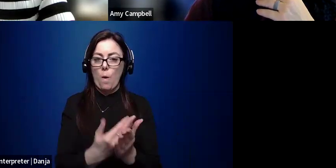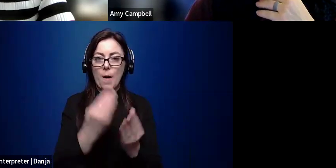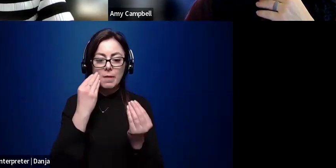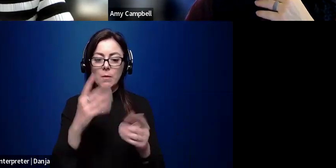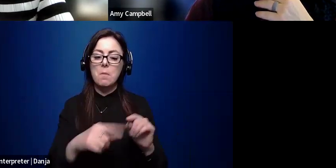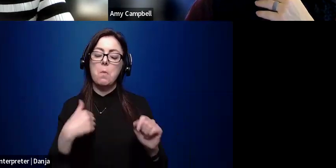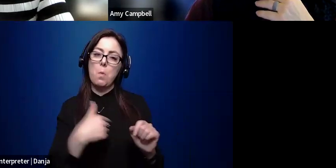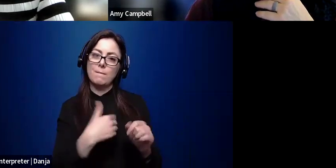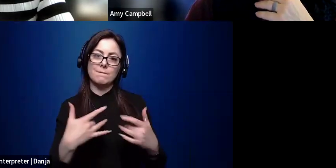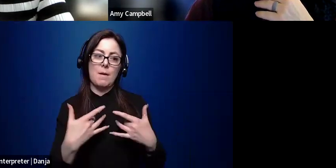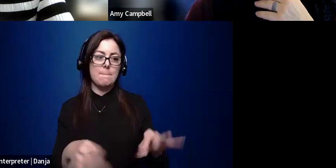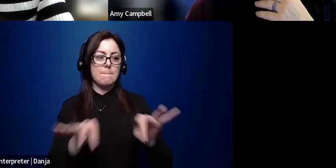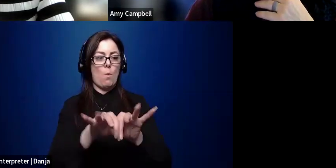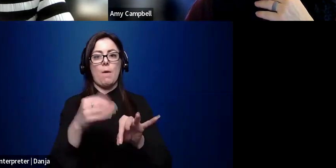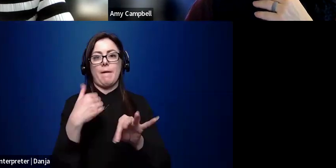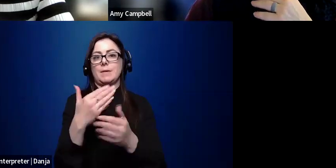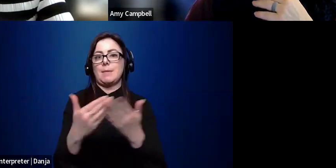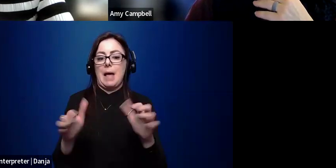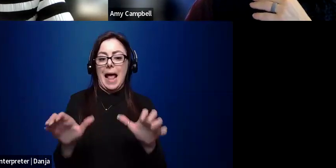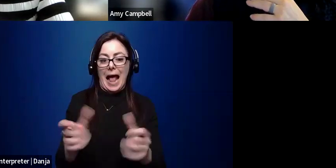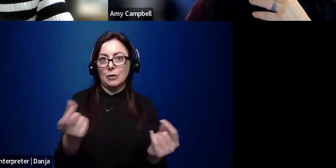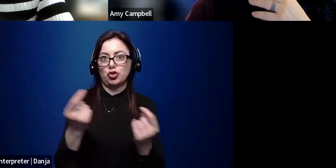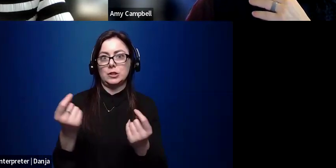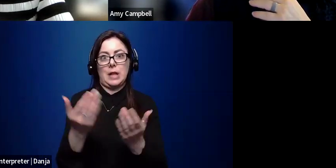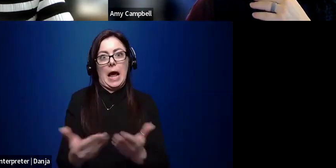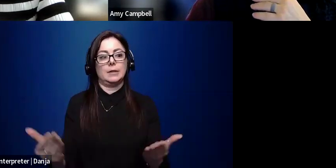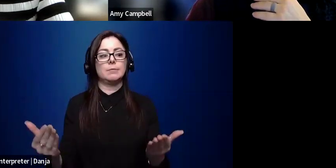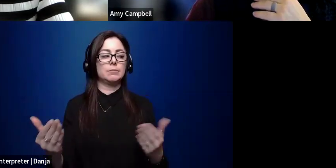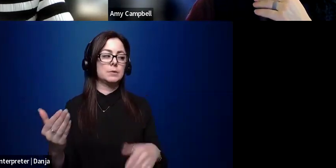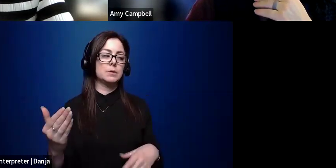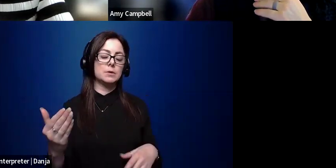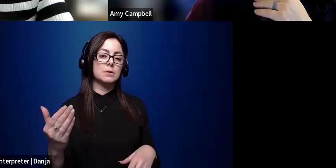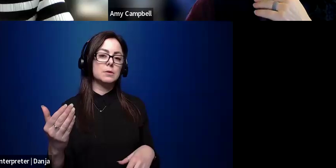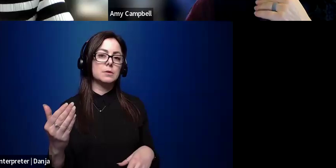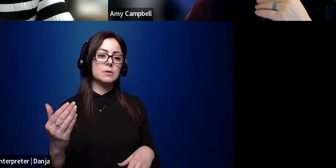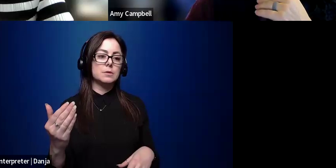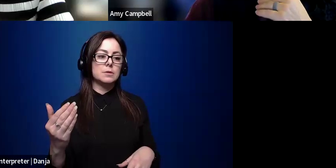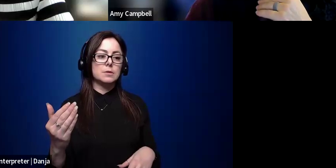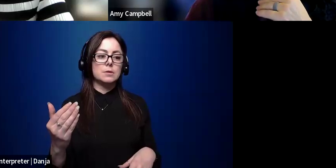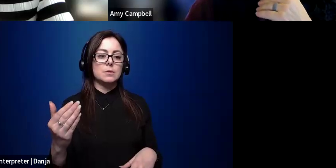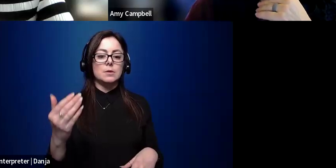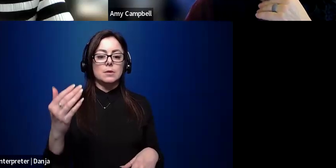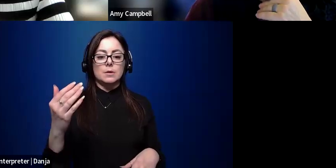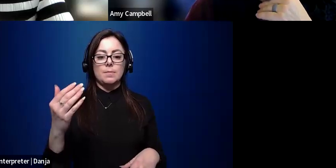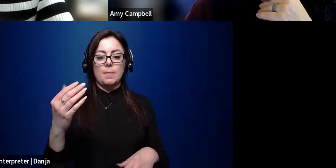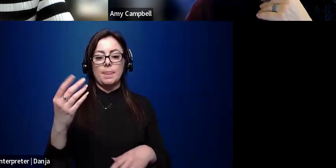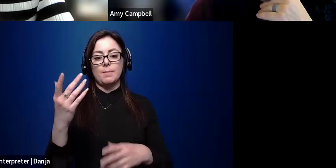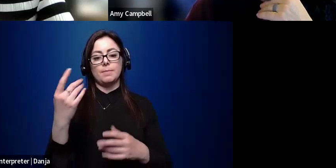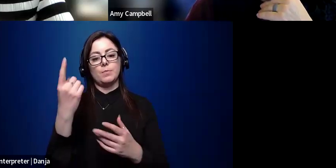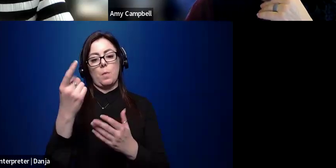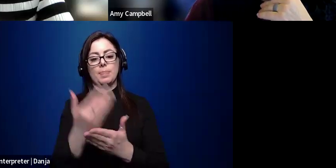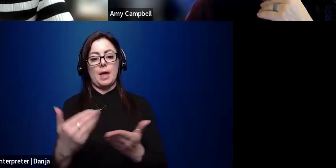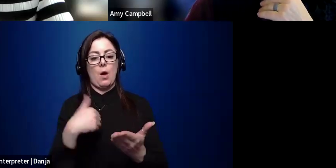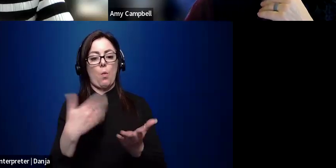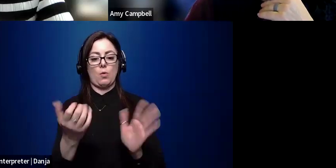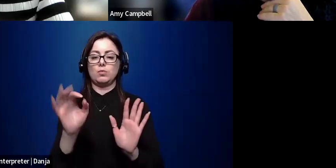important to have some action items for you too, because I think that the ending note I want to leave with is